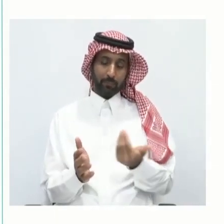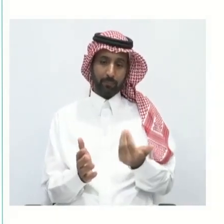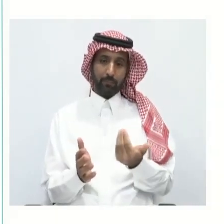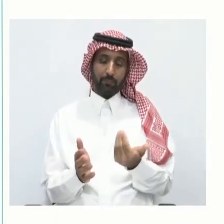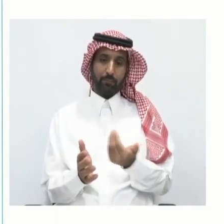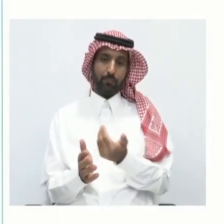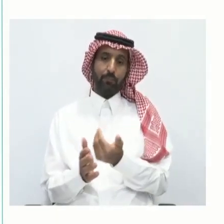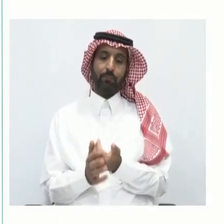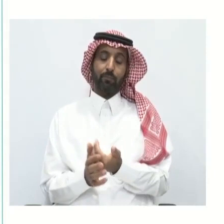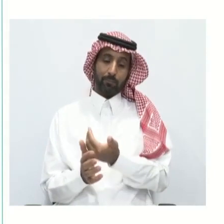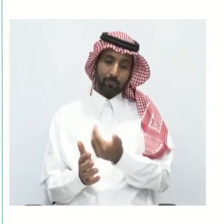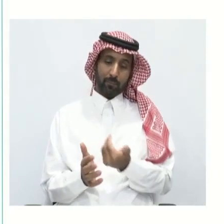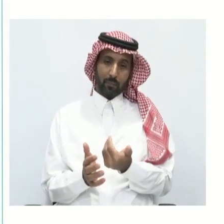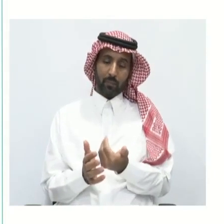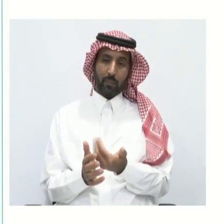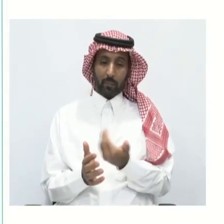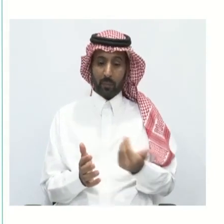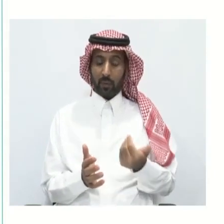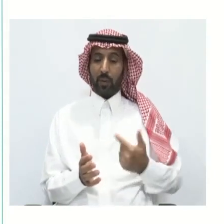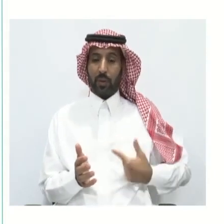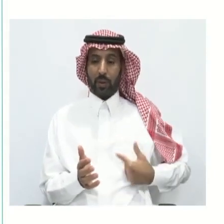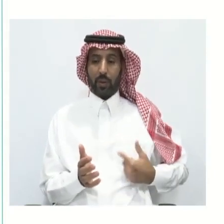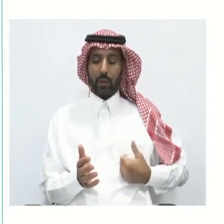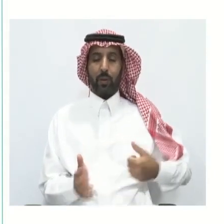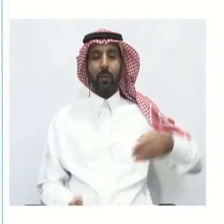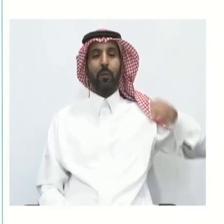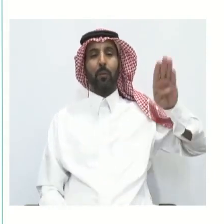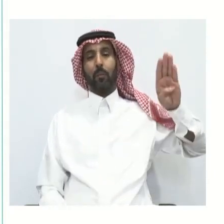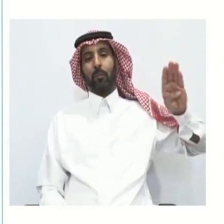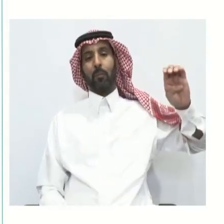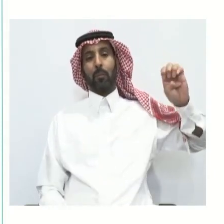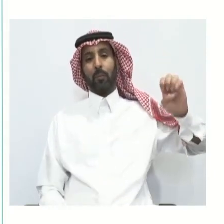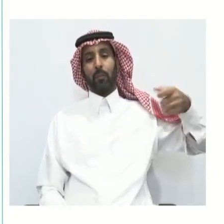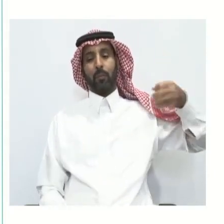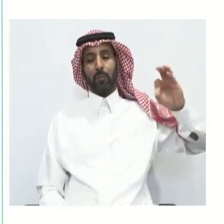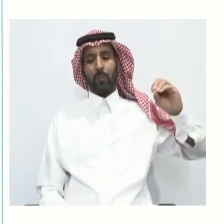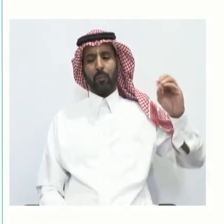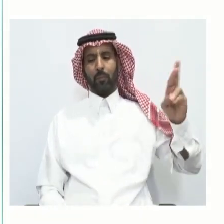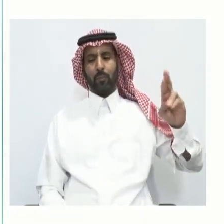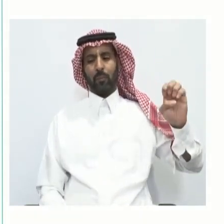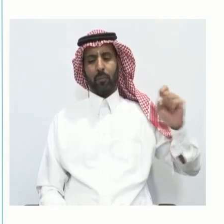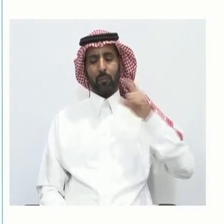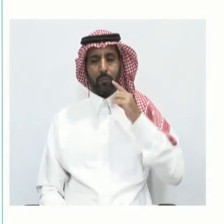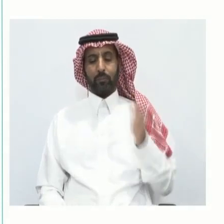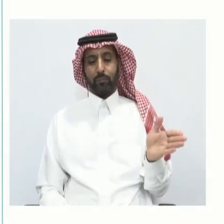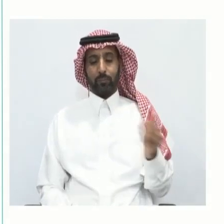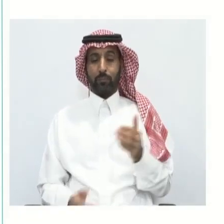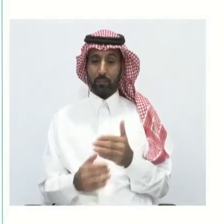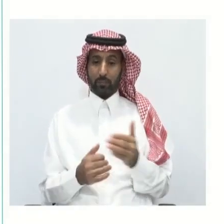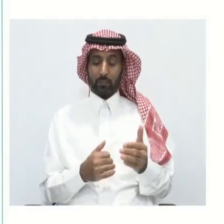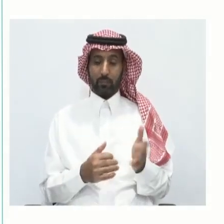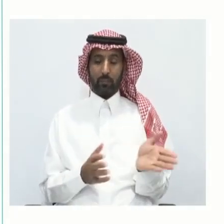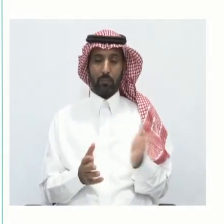course, it comes before. Does the adjective change for singular and plural nouns? Here you see the noun place,